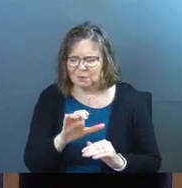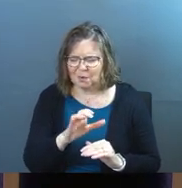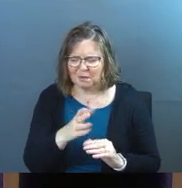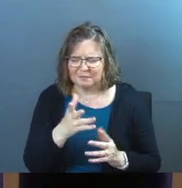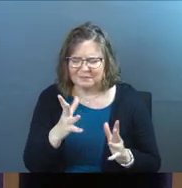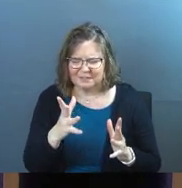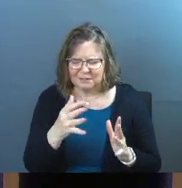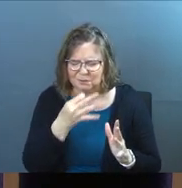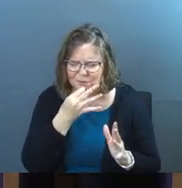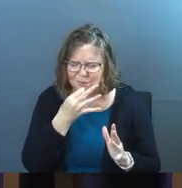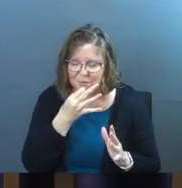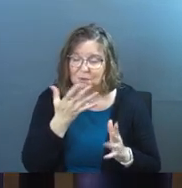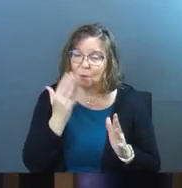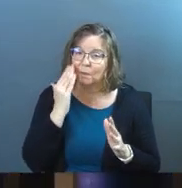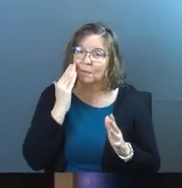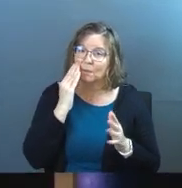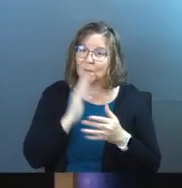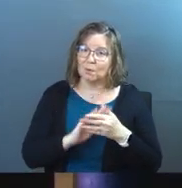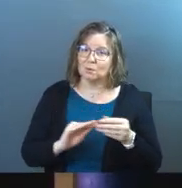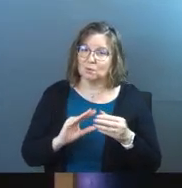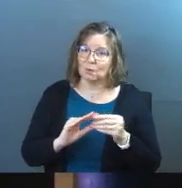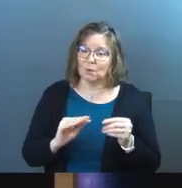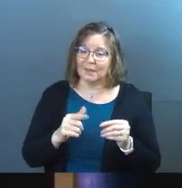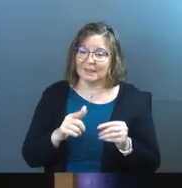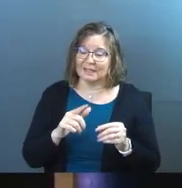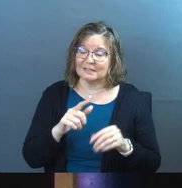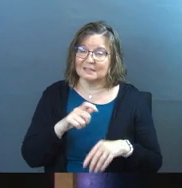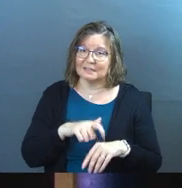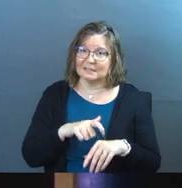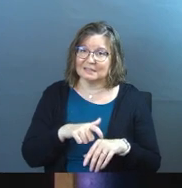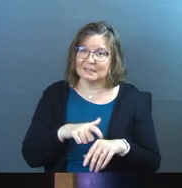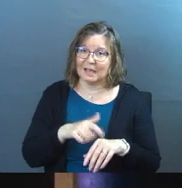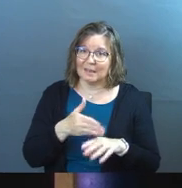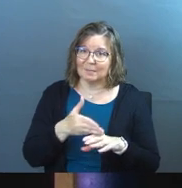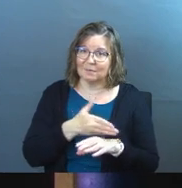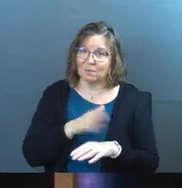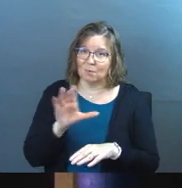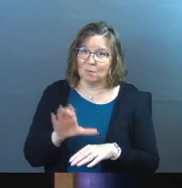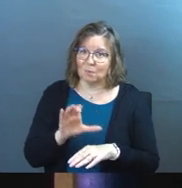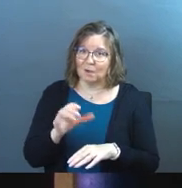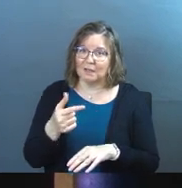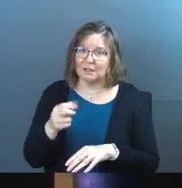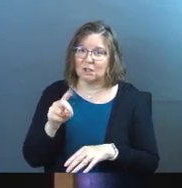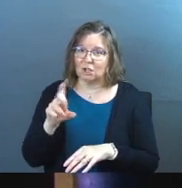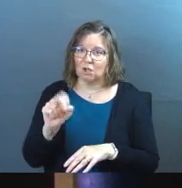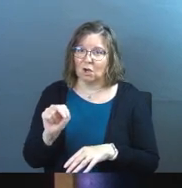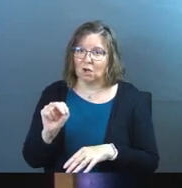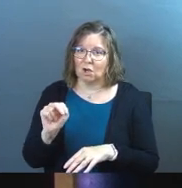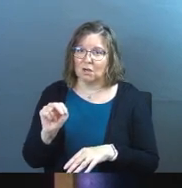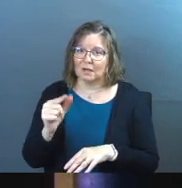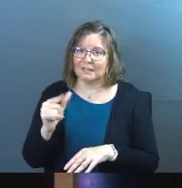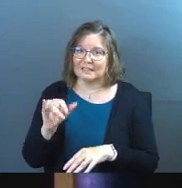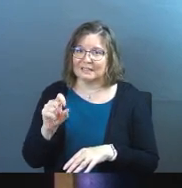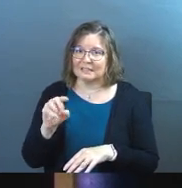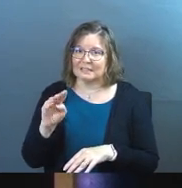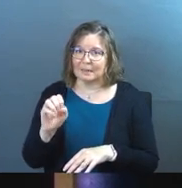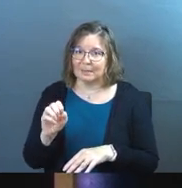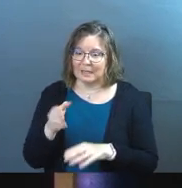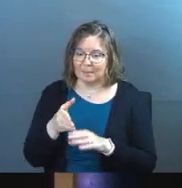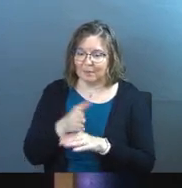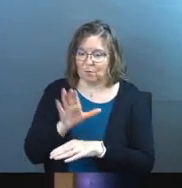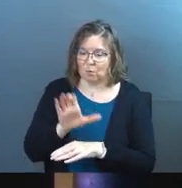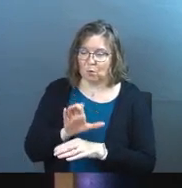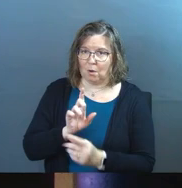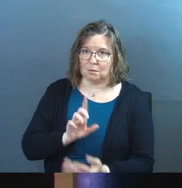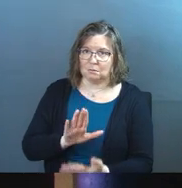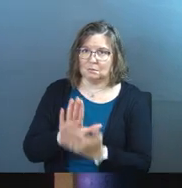some of you guys know this story already. This is the scene in the Garden of Gethsemane. This is right before Jesus goes to the cross and